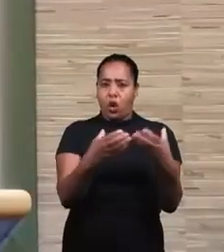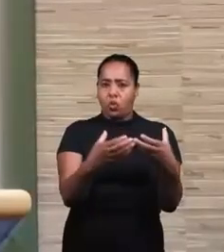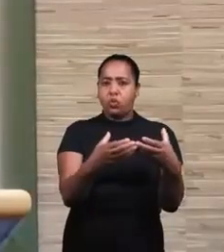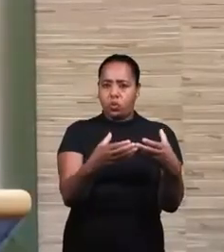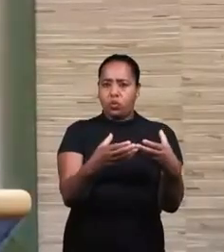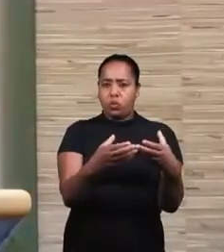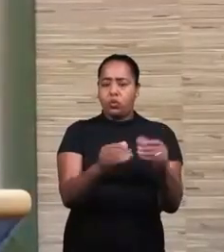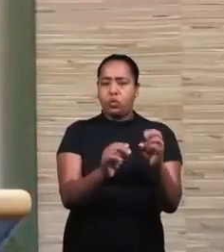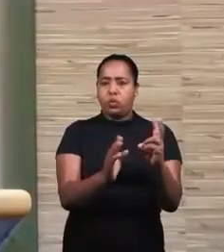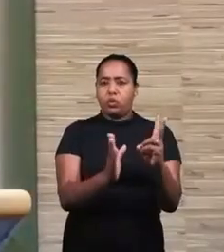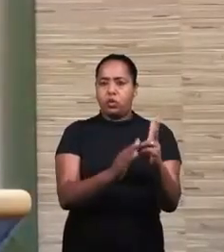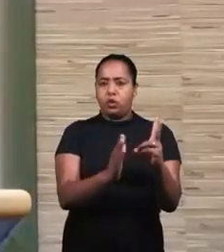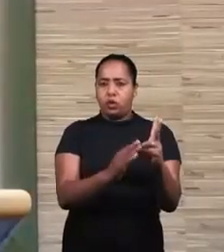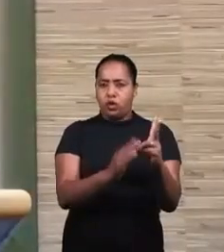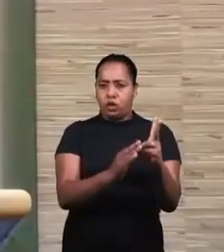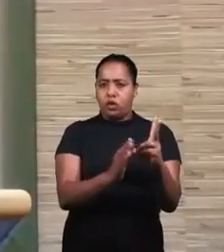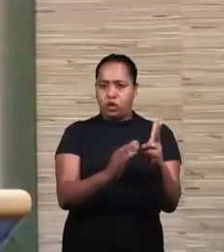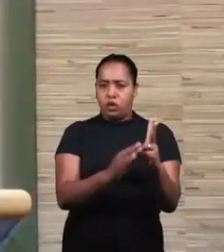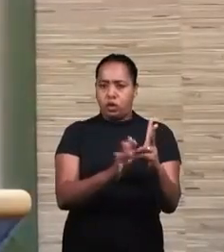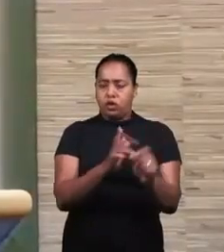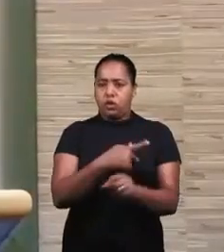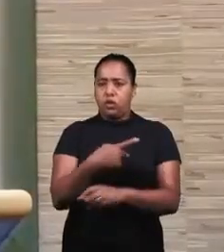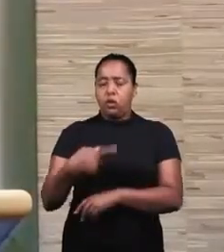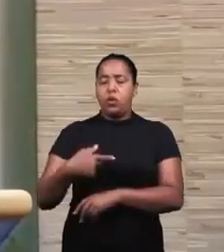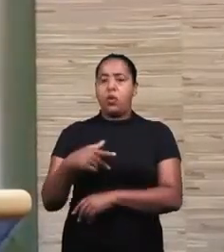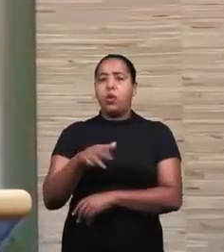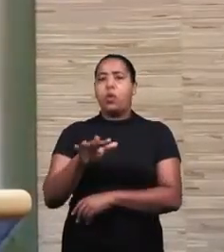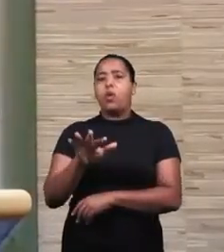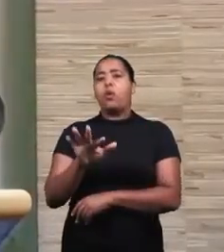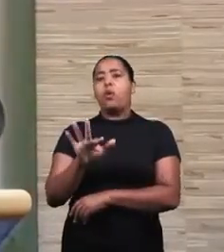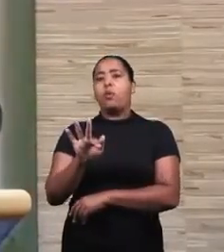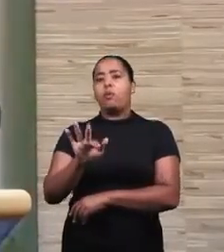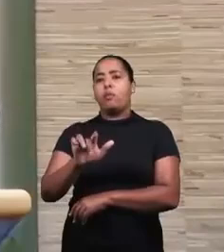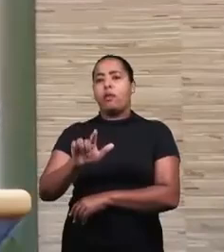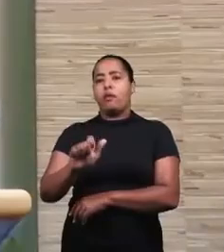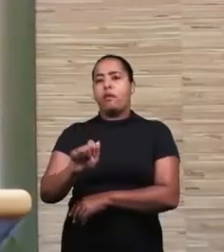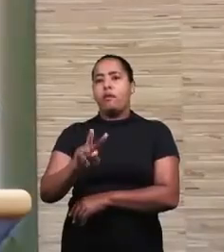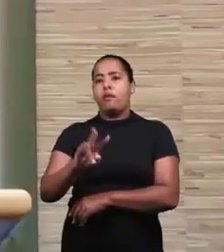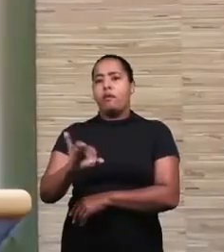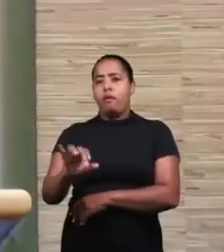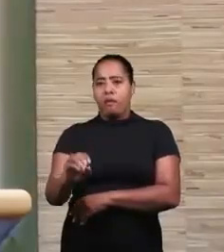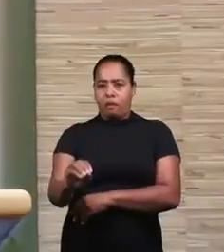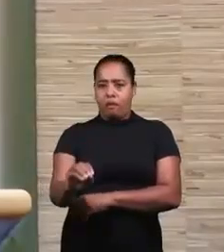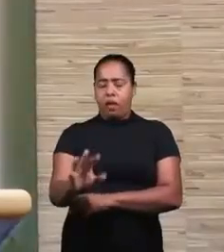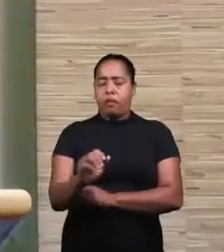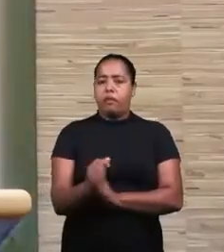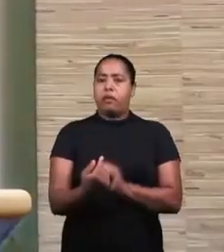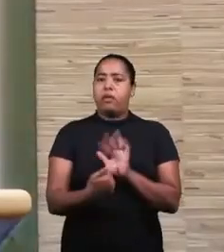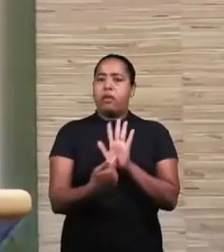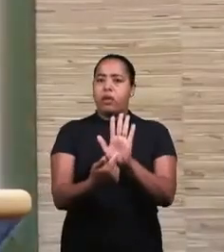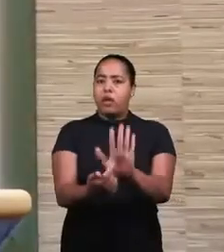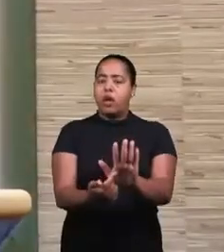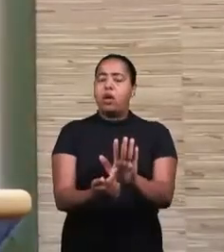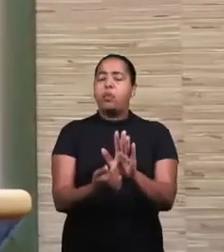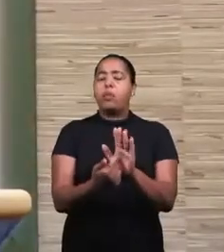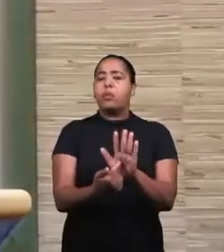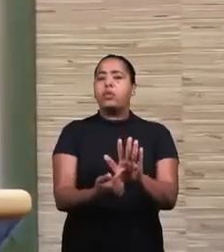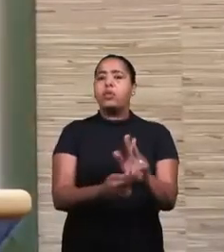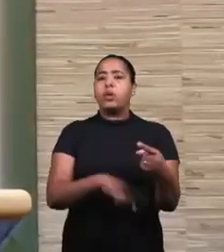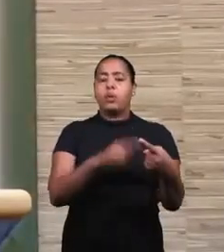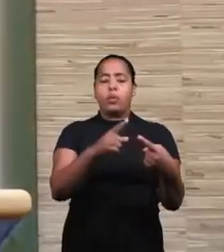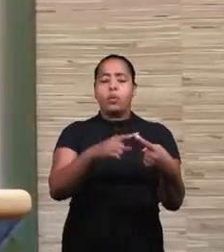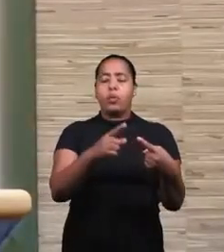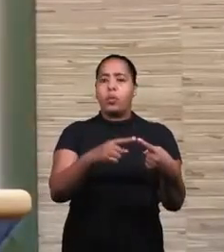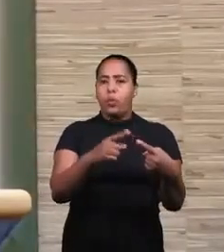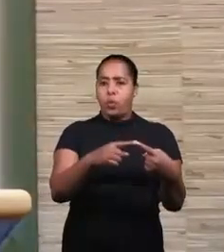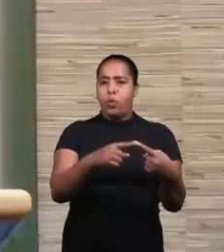So these are from our beloved pastor, Flavio Ximenes. She's talking about the support, the spiritual and material support that the